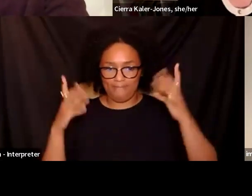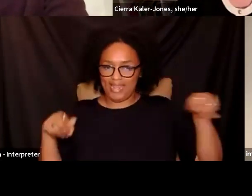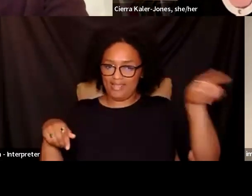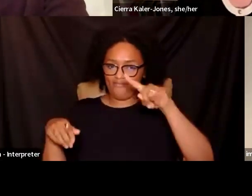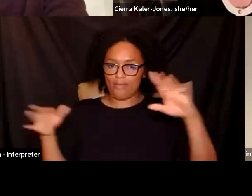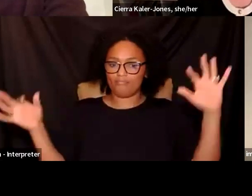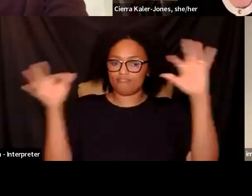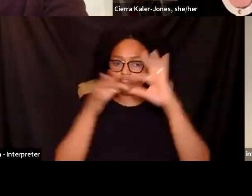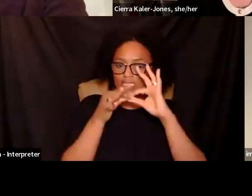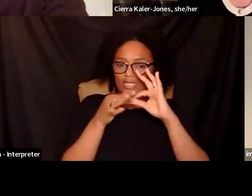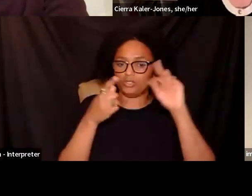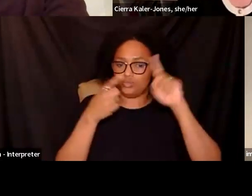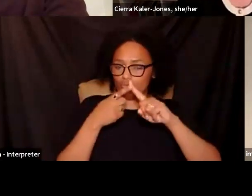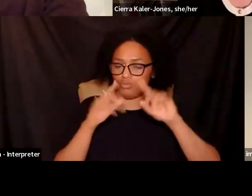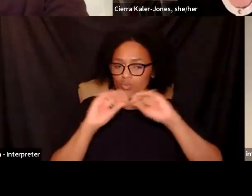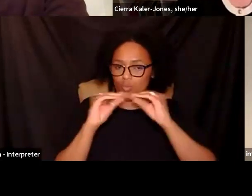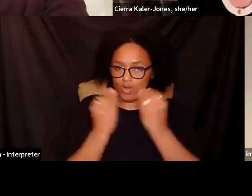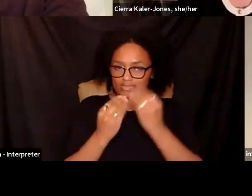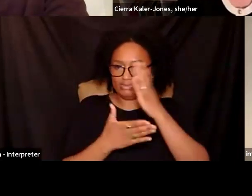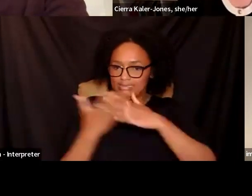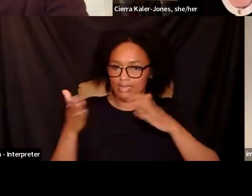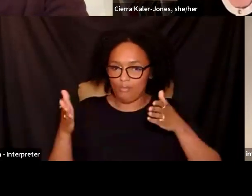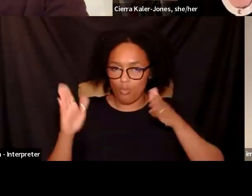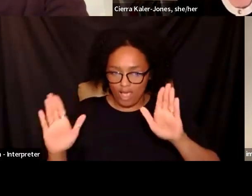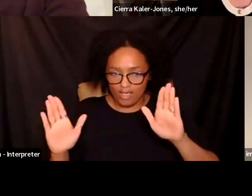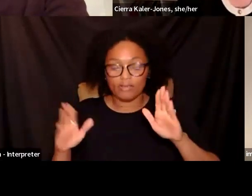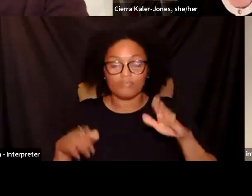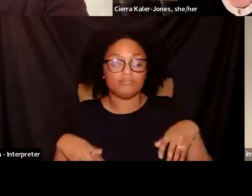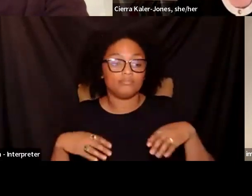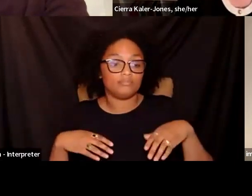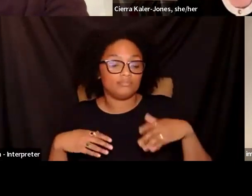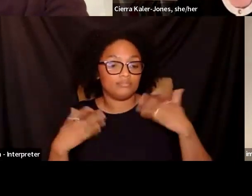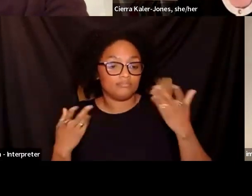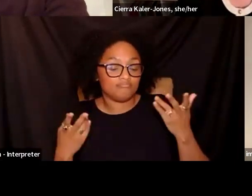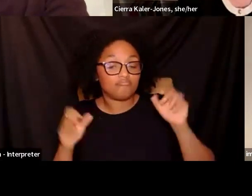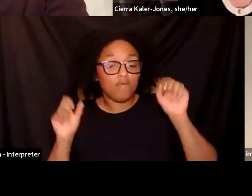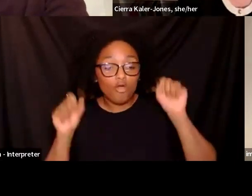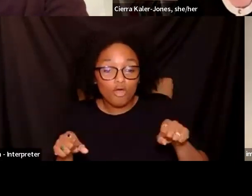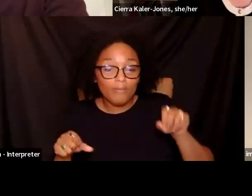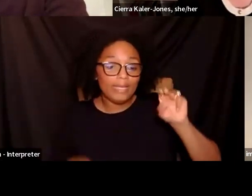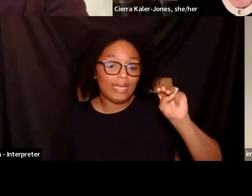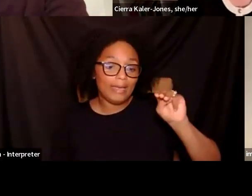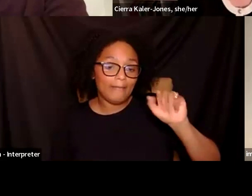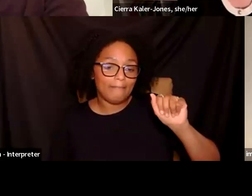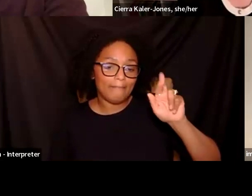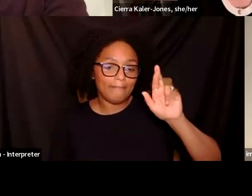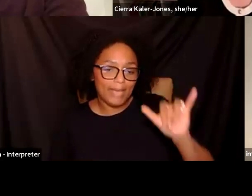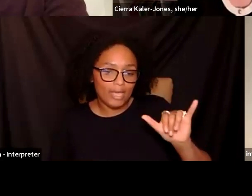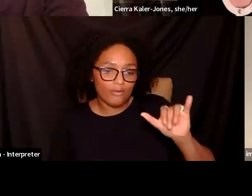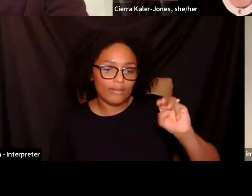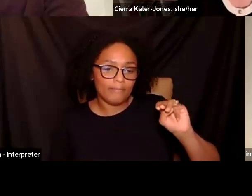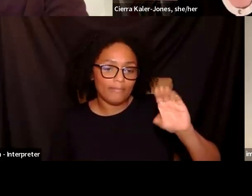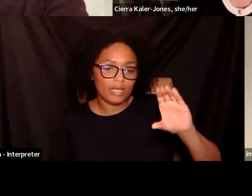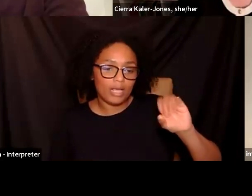to these organizations in some way, right? Whether it's, Mary McLeod Bethune, we know is a